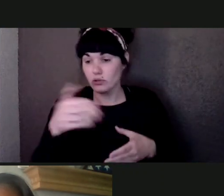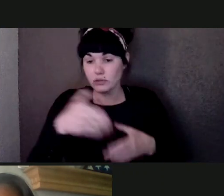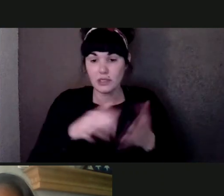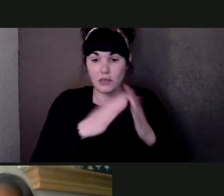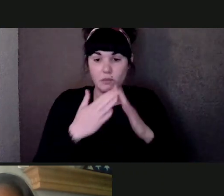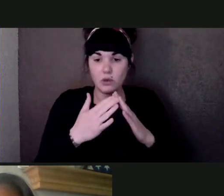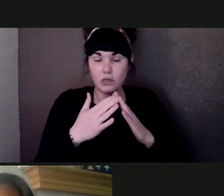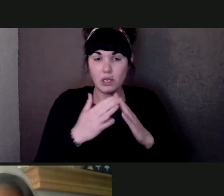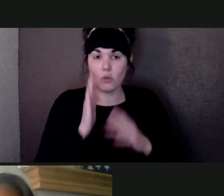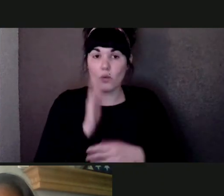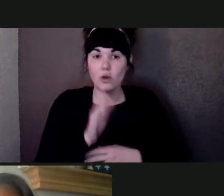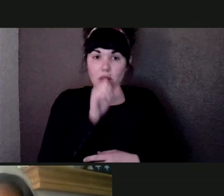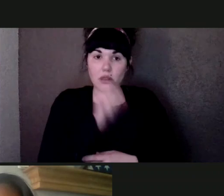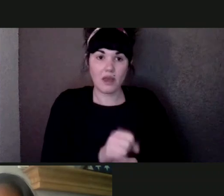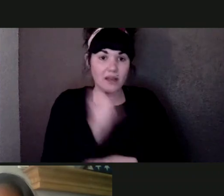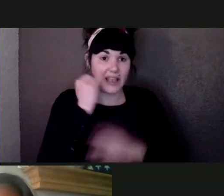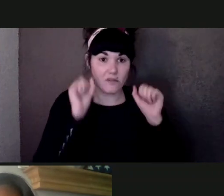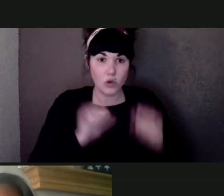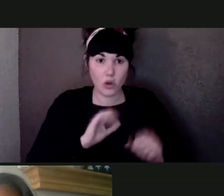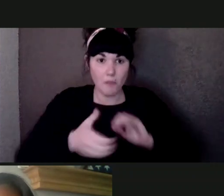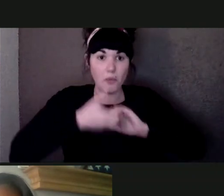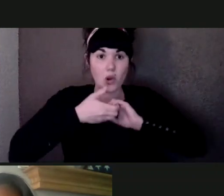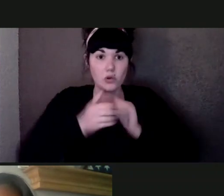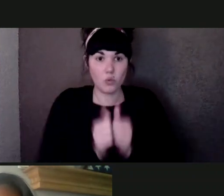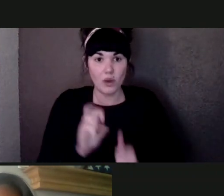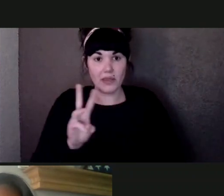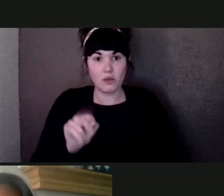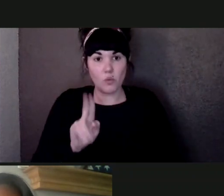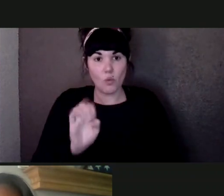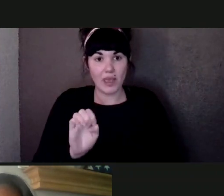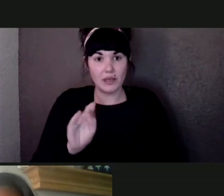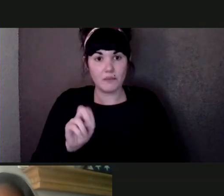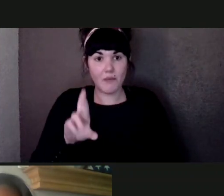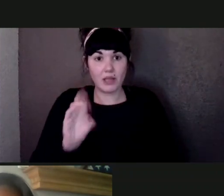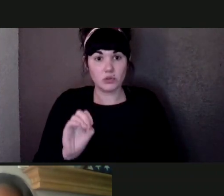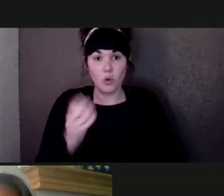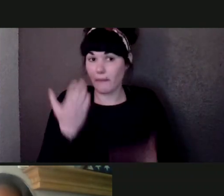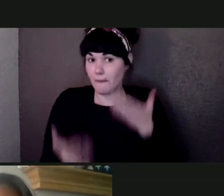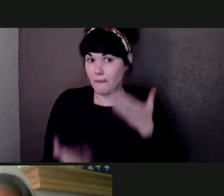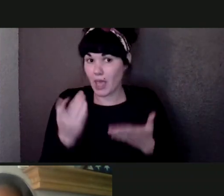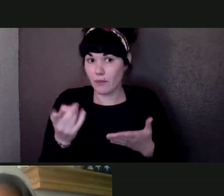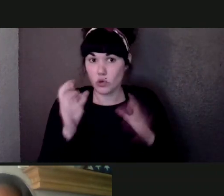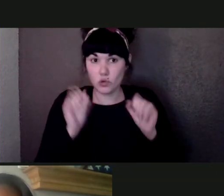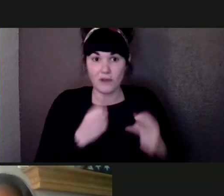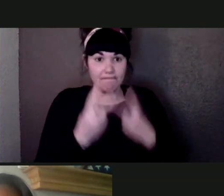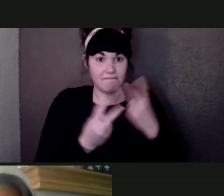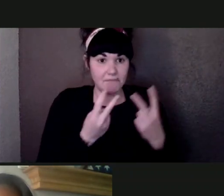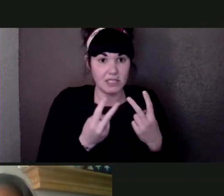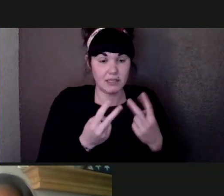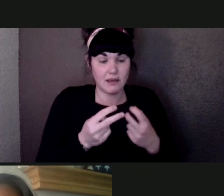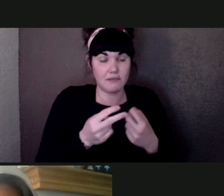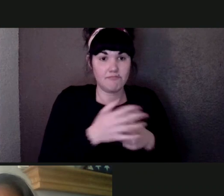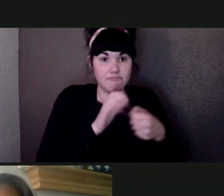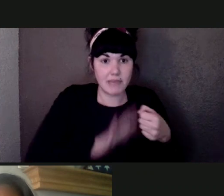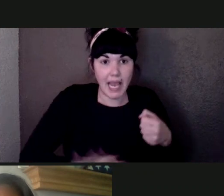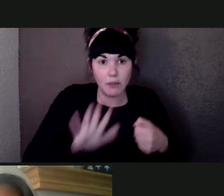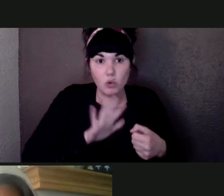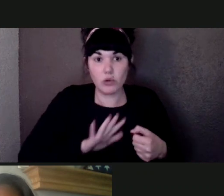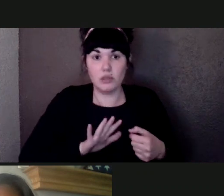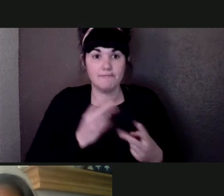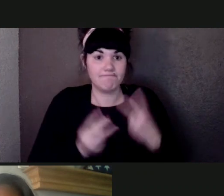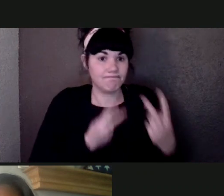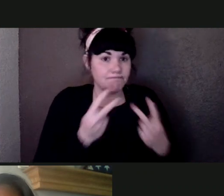having you all come out, um, and, and maybe do some signups in neighborhoods so that we can, we can make sure that,